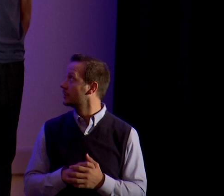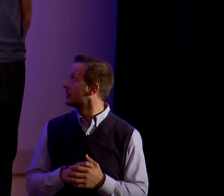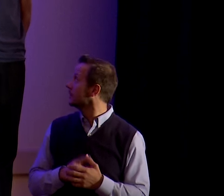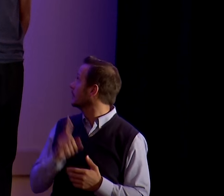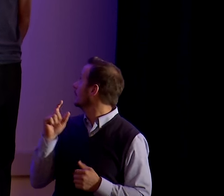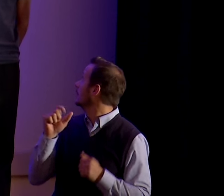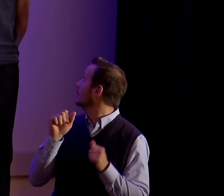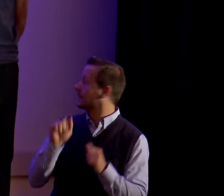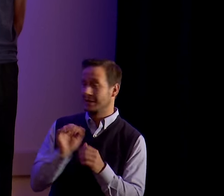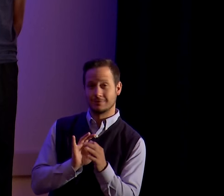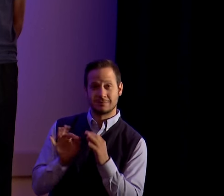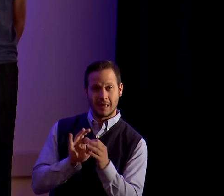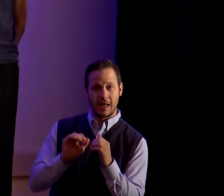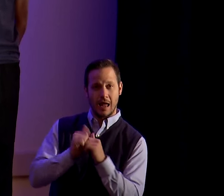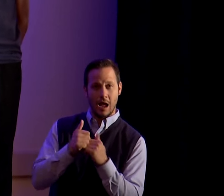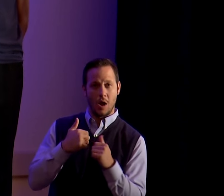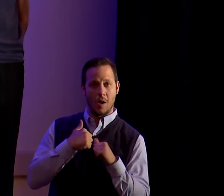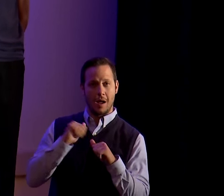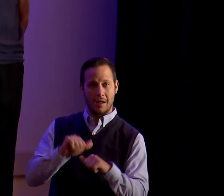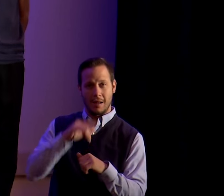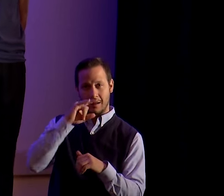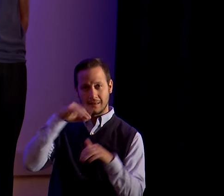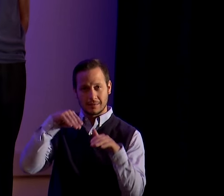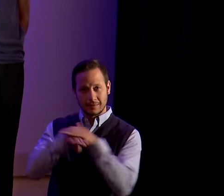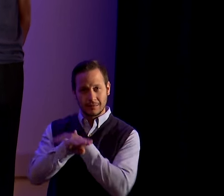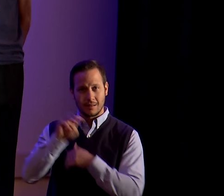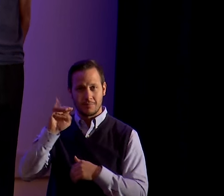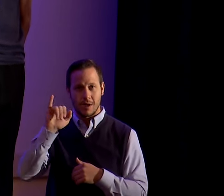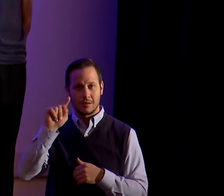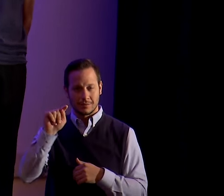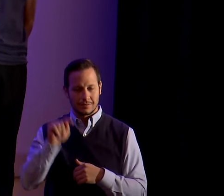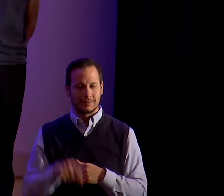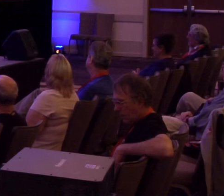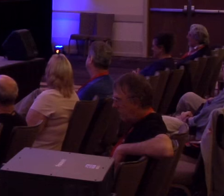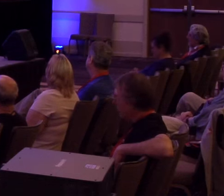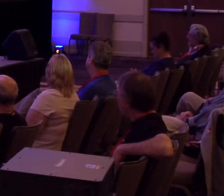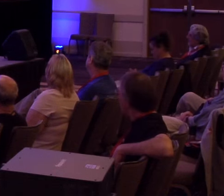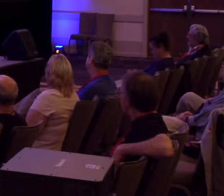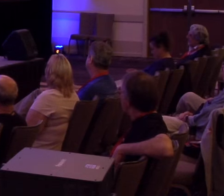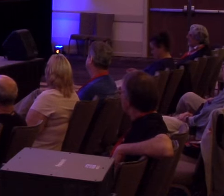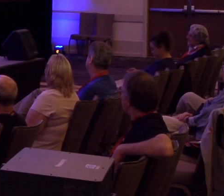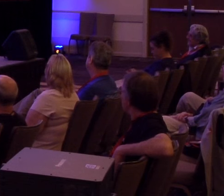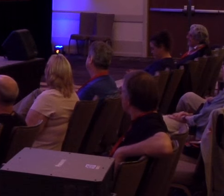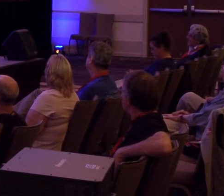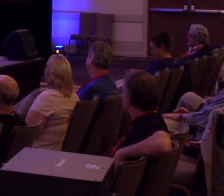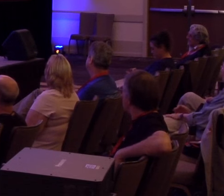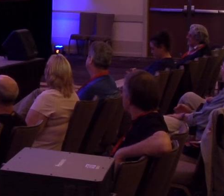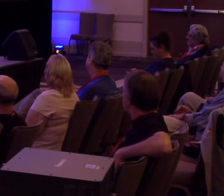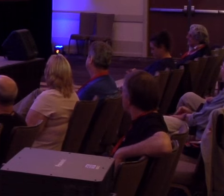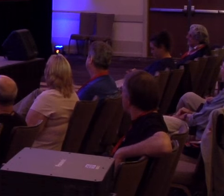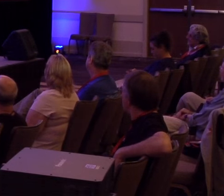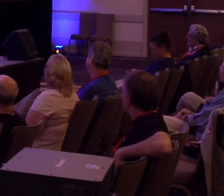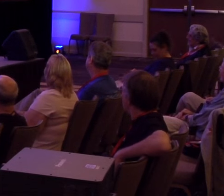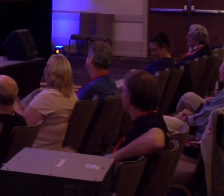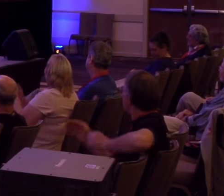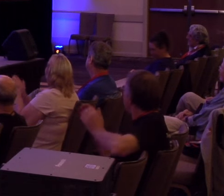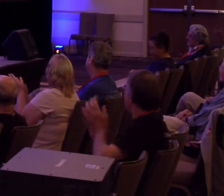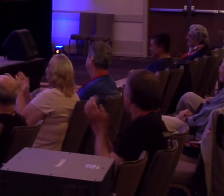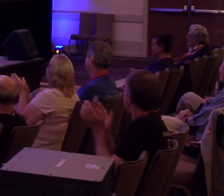yes? Maybe. Okay, well, we should become friends, and then that'll happen. All right. Okay, I'll give you the podium now. Thank you. May I?